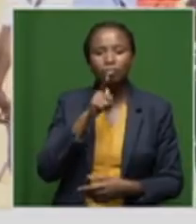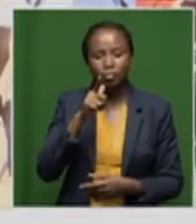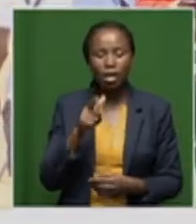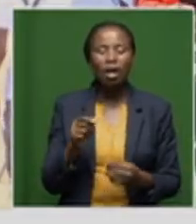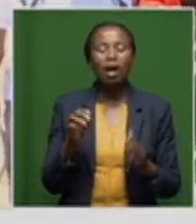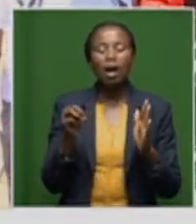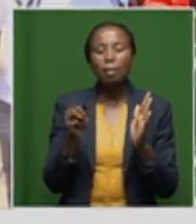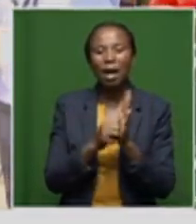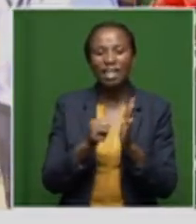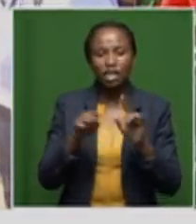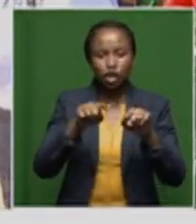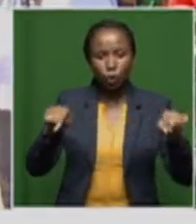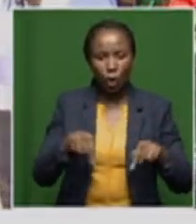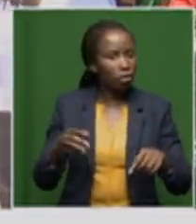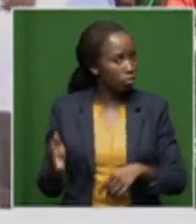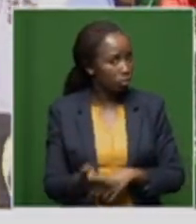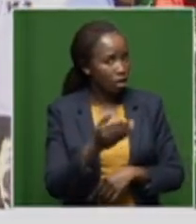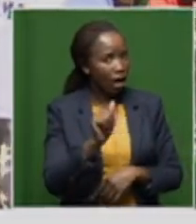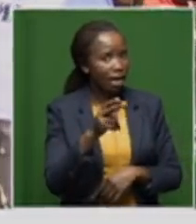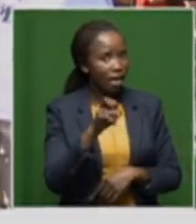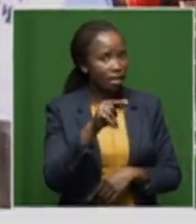Square. Over to you, Ayanda.